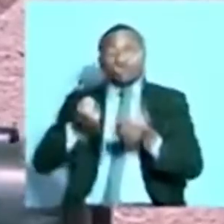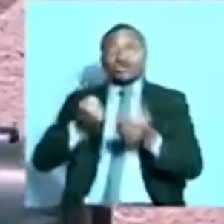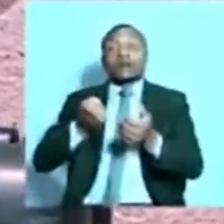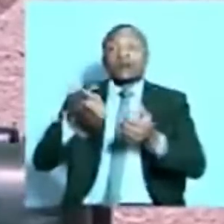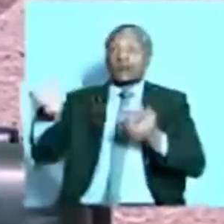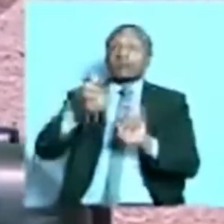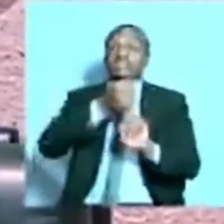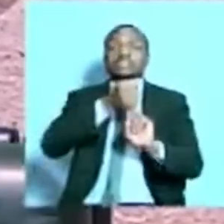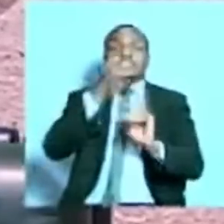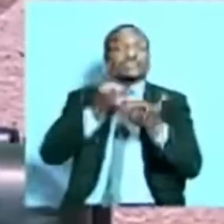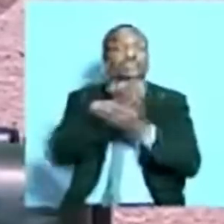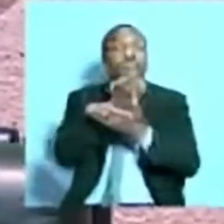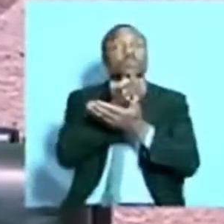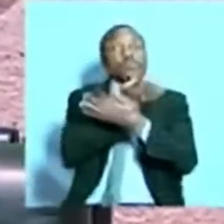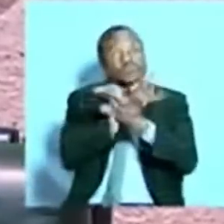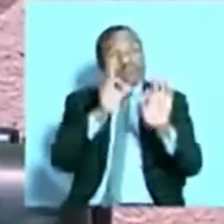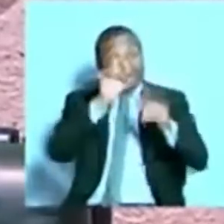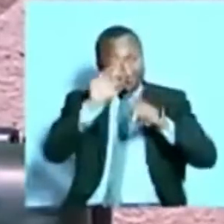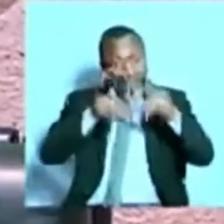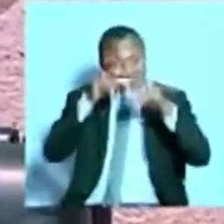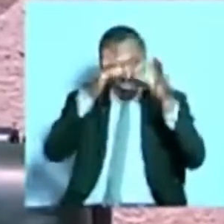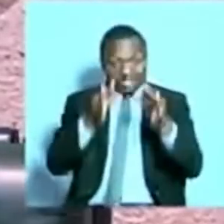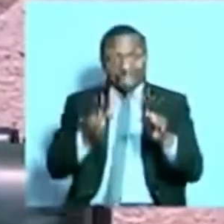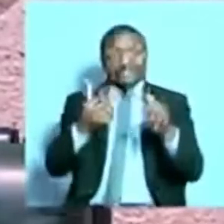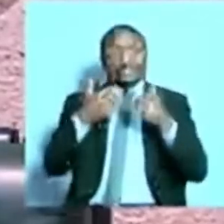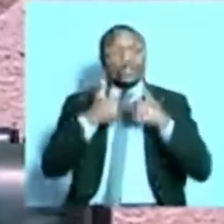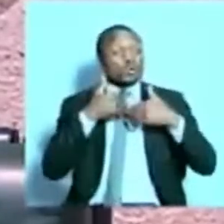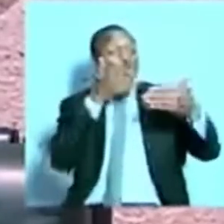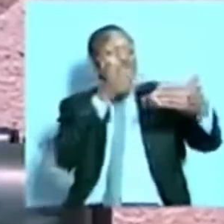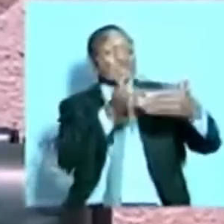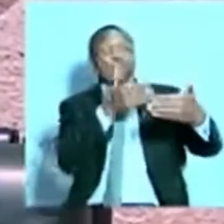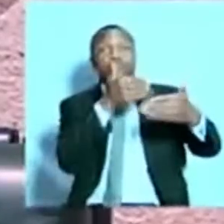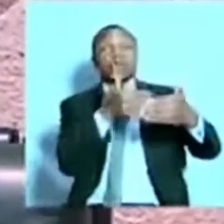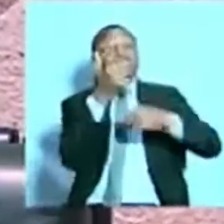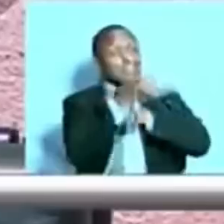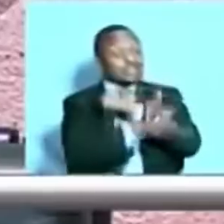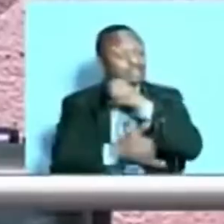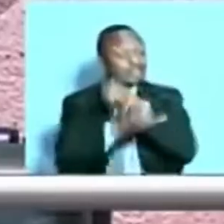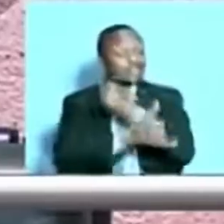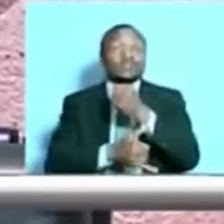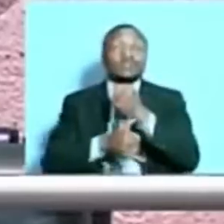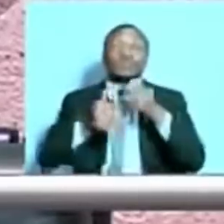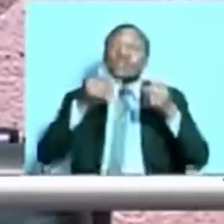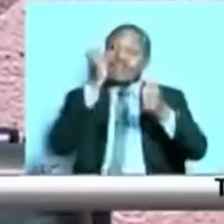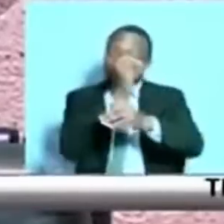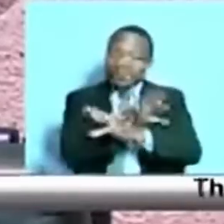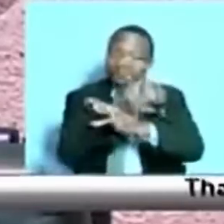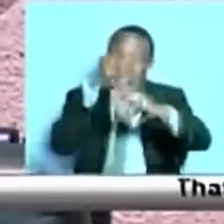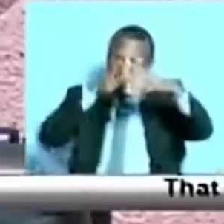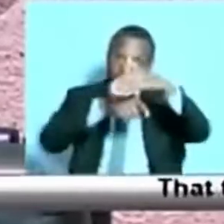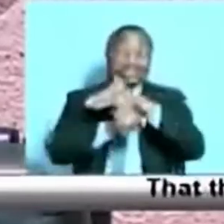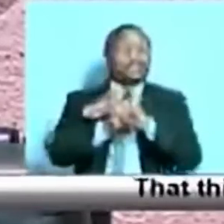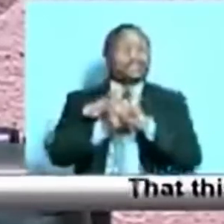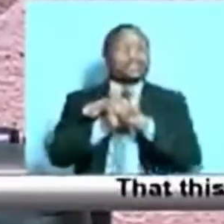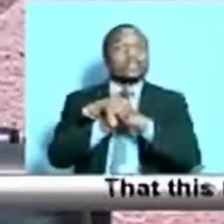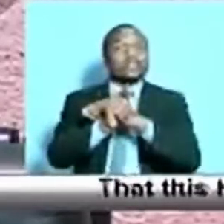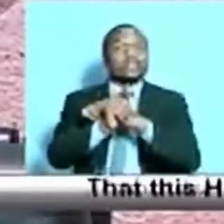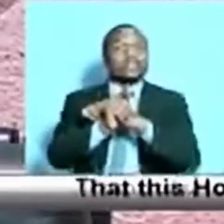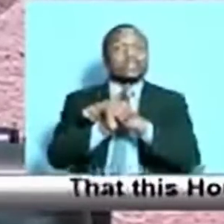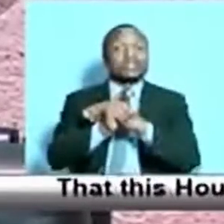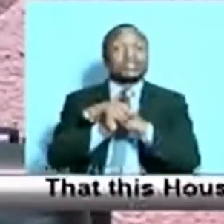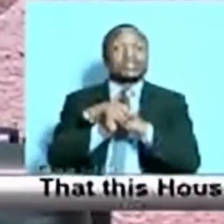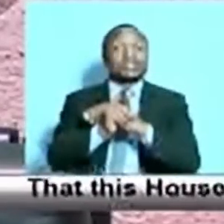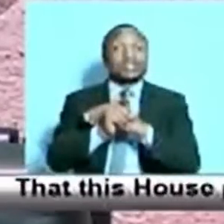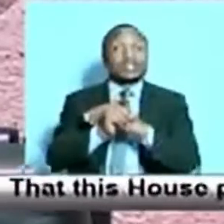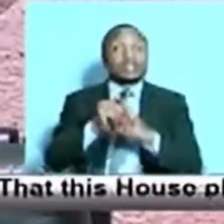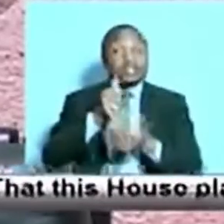for our people. And when we have neighbors who are willing to enter into trade agreements with